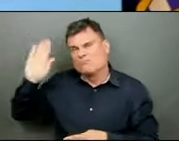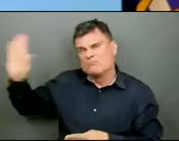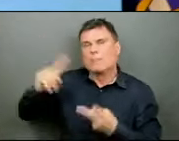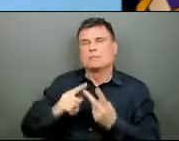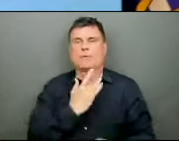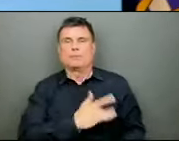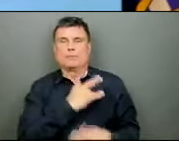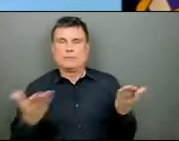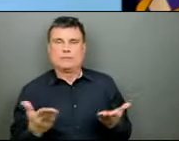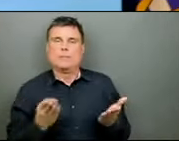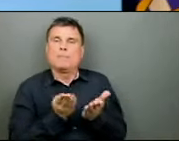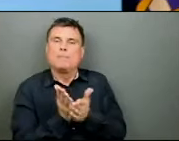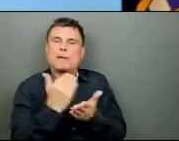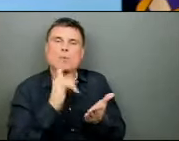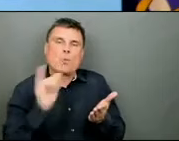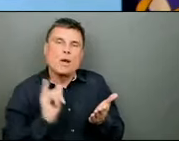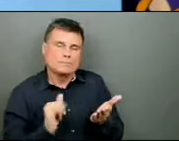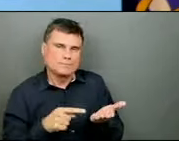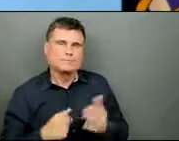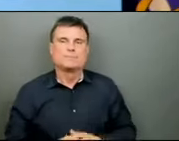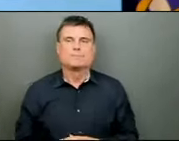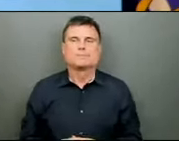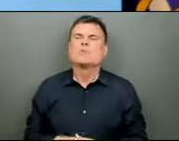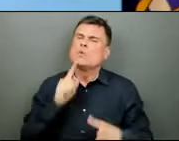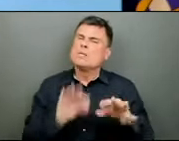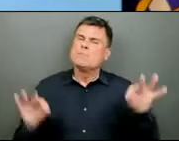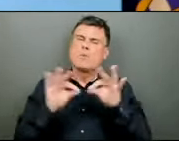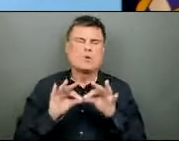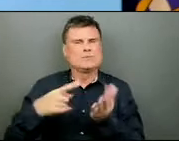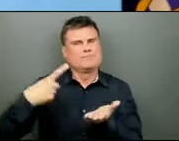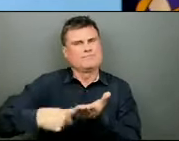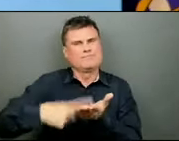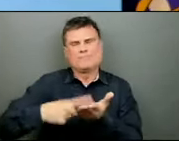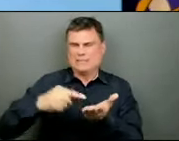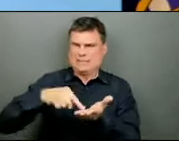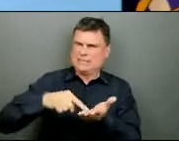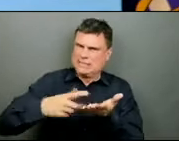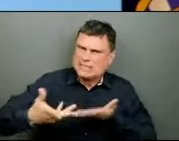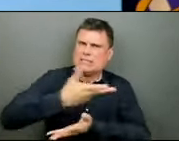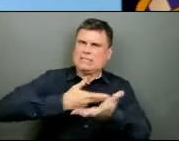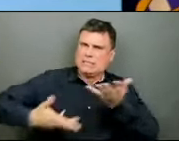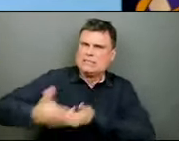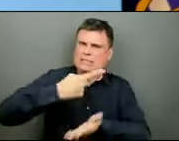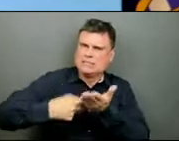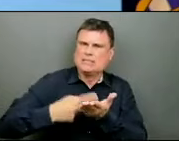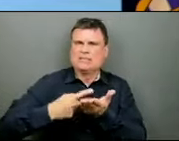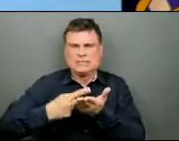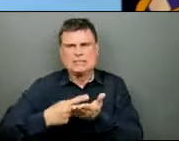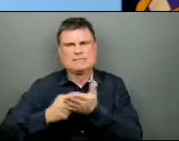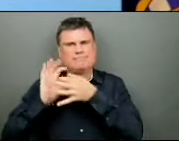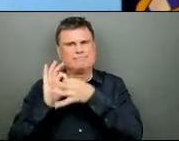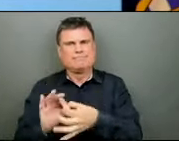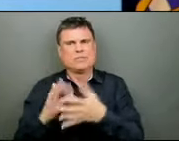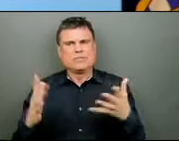raise these issues. Workers, businesses, public servants, and of course, elected representatives with other